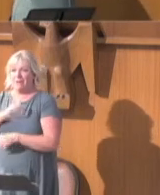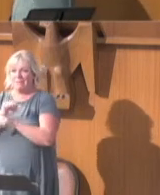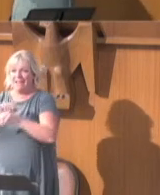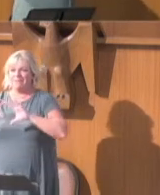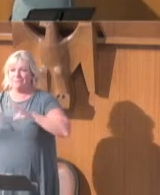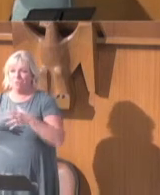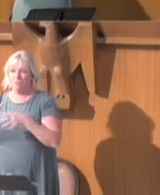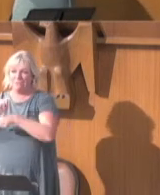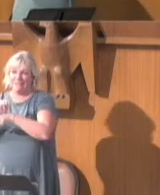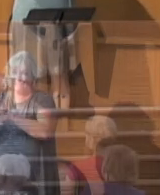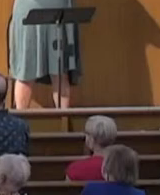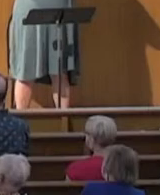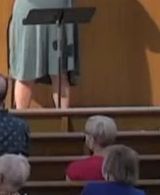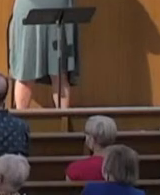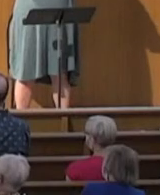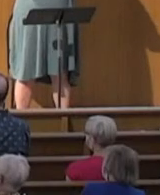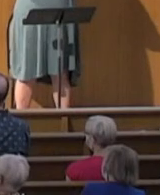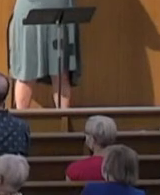with Carrie.